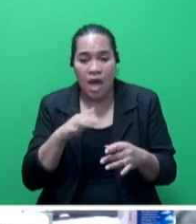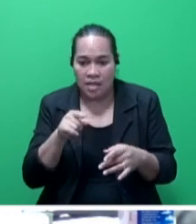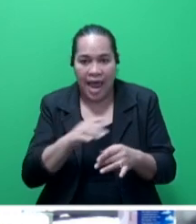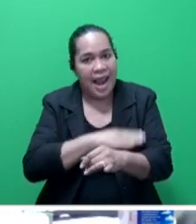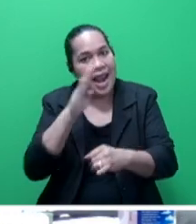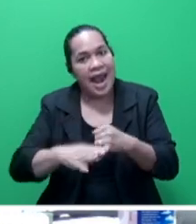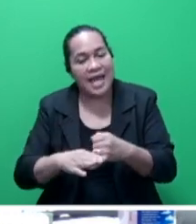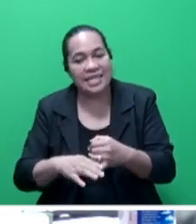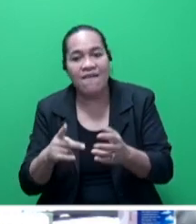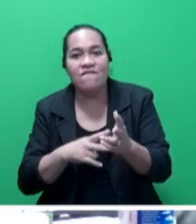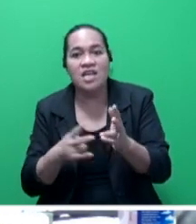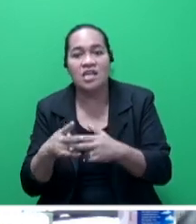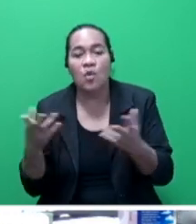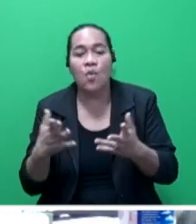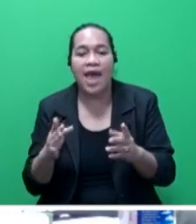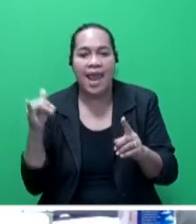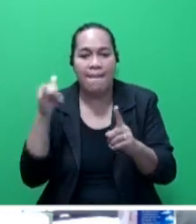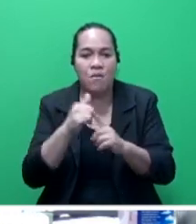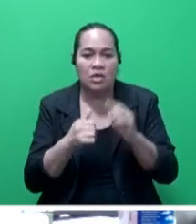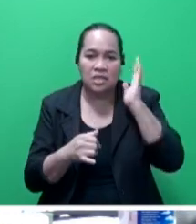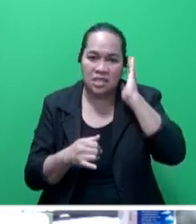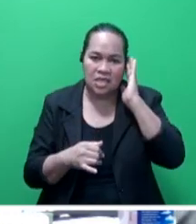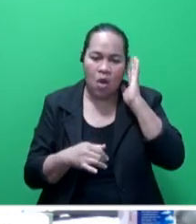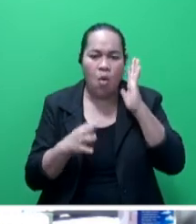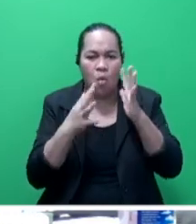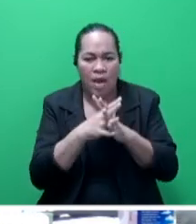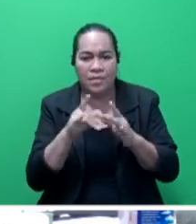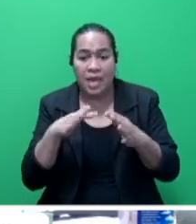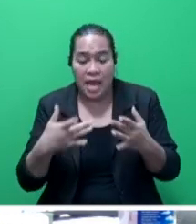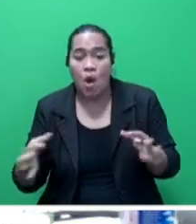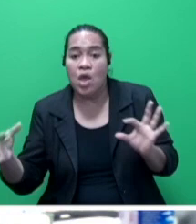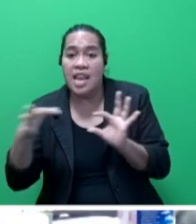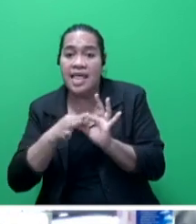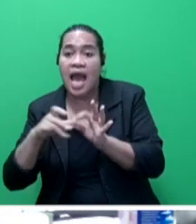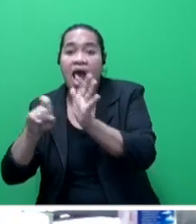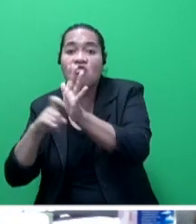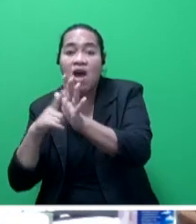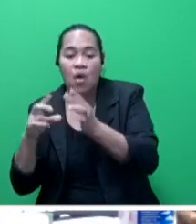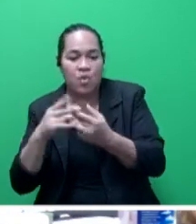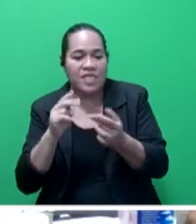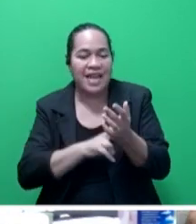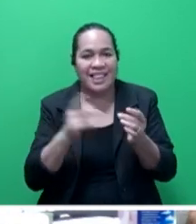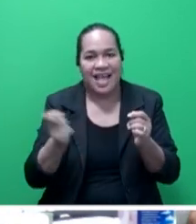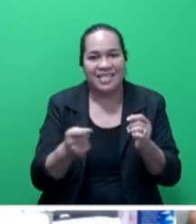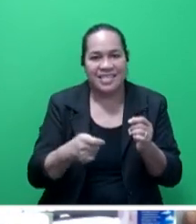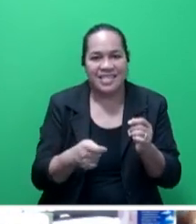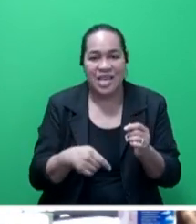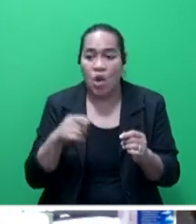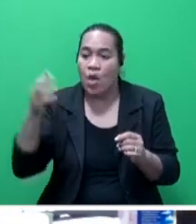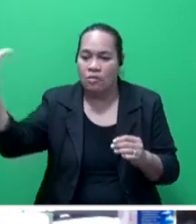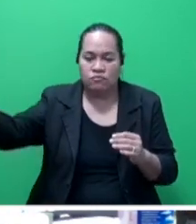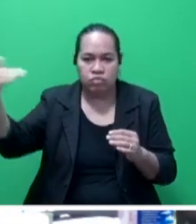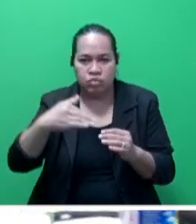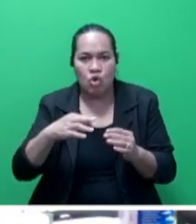Namosi, Wainilotulevu. Right now we are linking Ra province with Naitasiri, Mr. Speaker, sir, cutting the road to